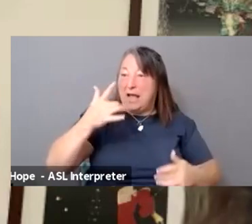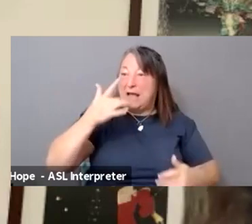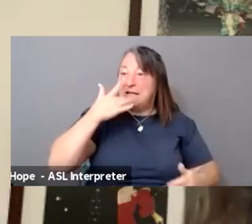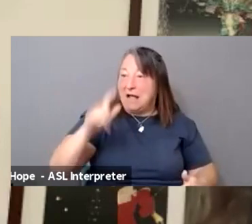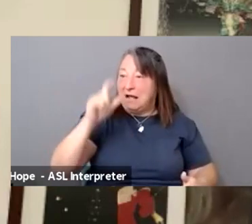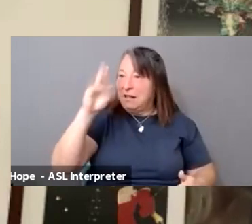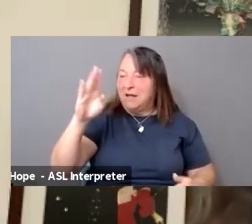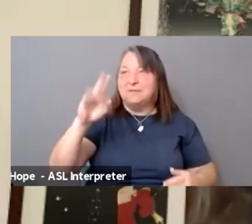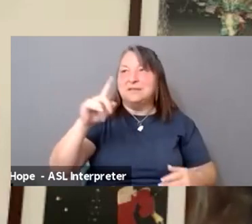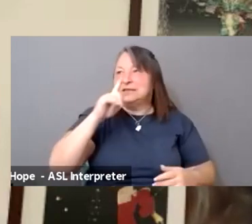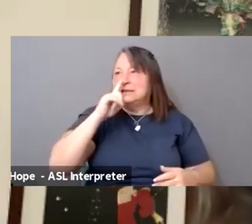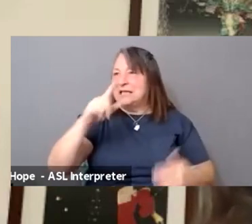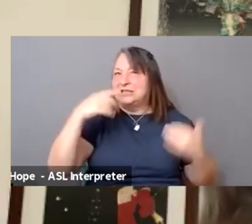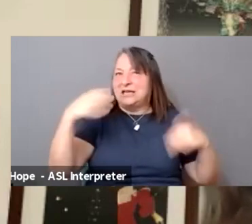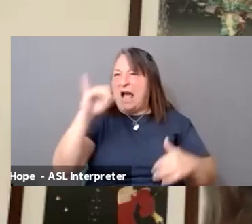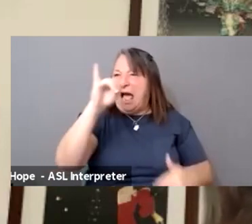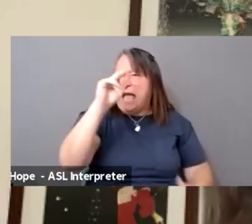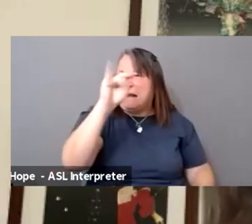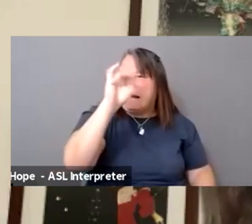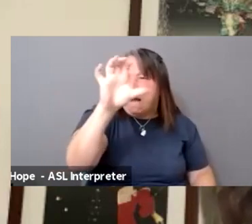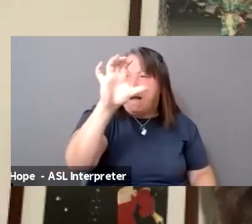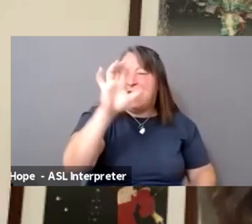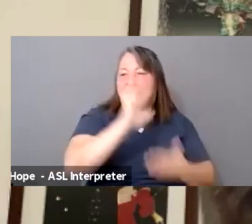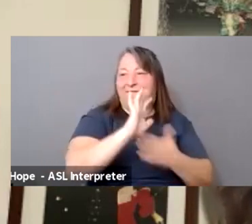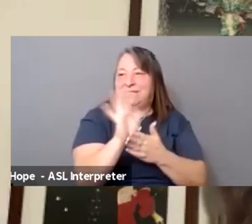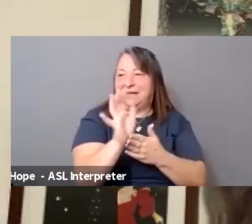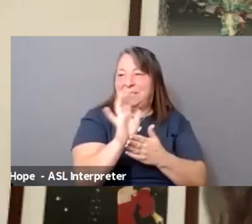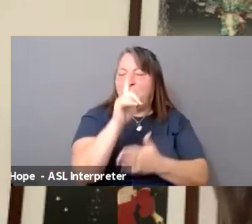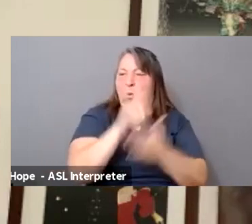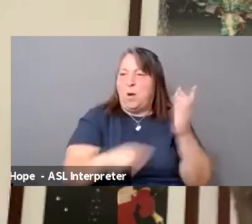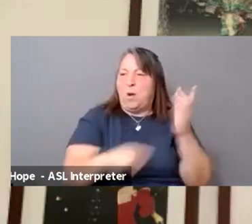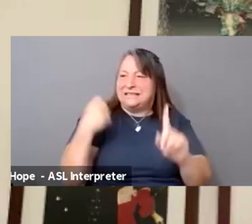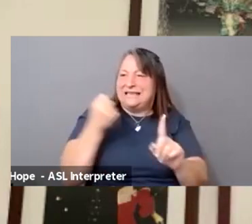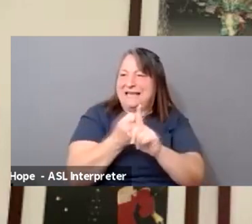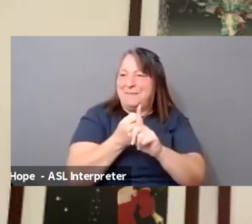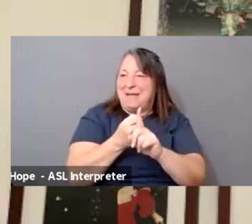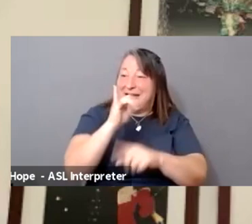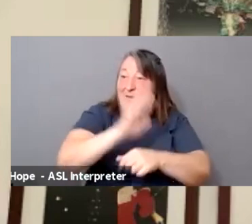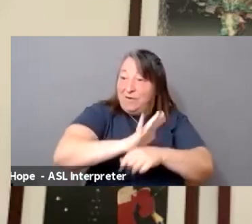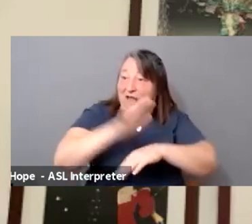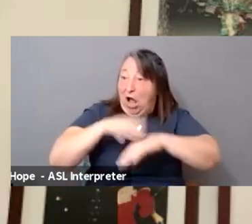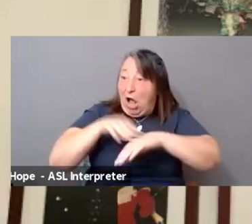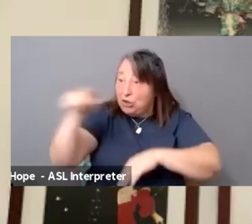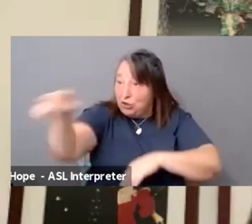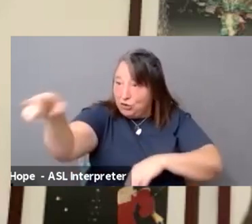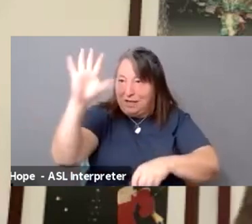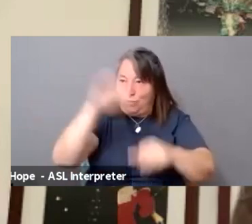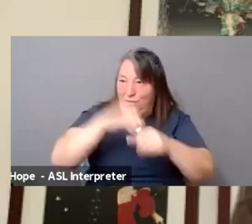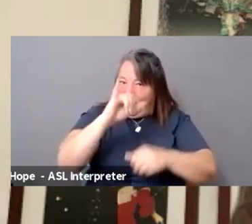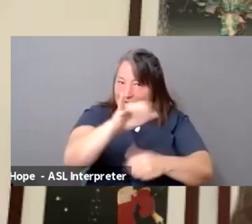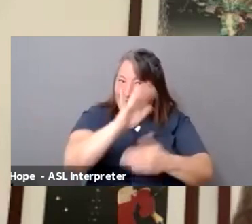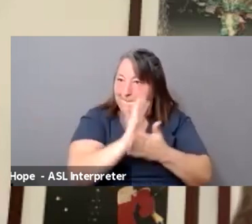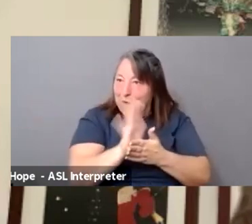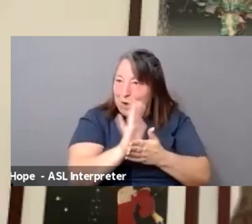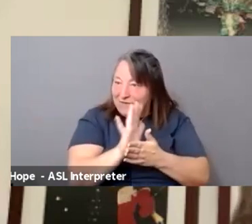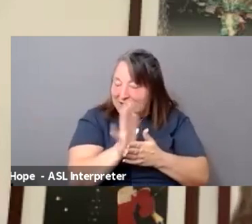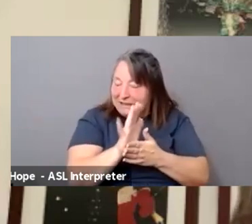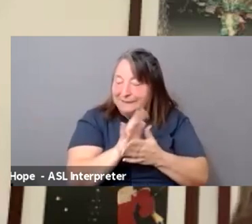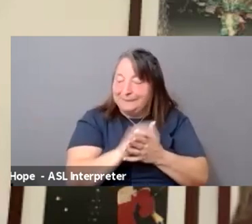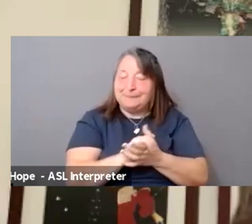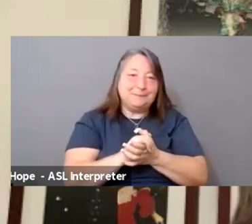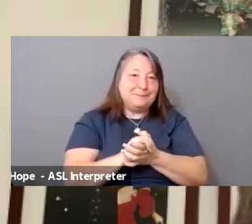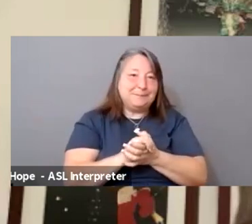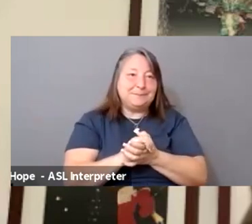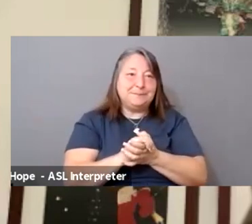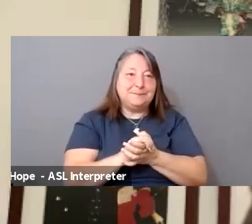iconic film. And what was the impact of it on you being part of that film? And then also,